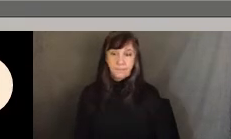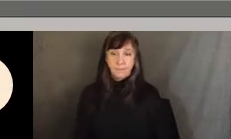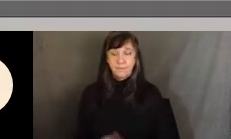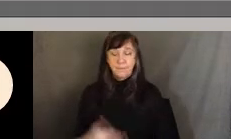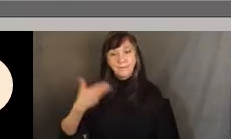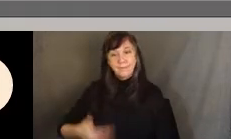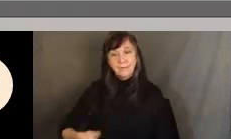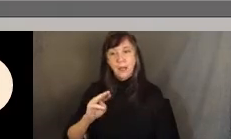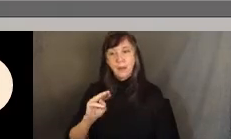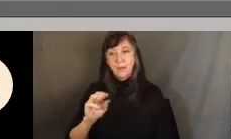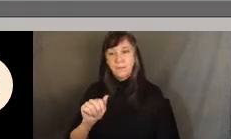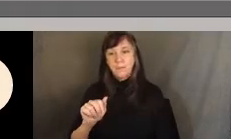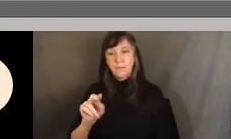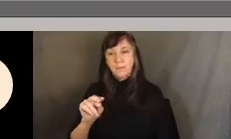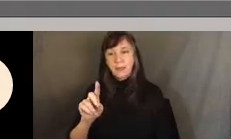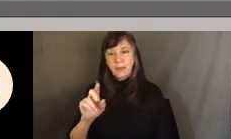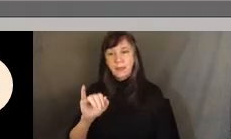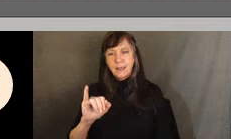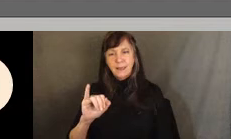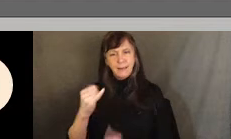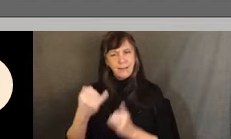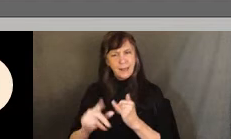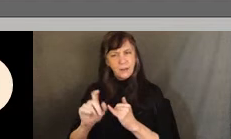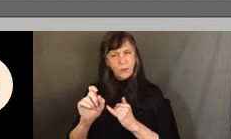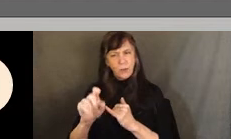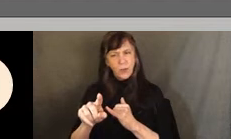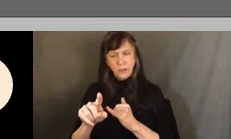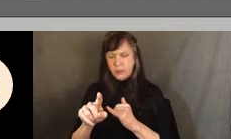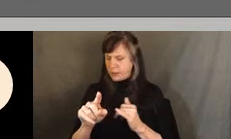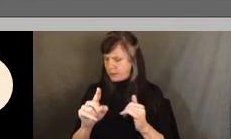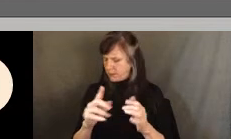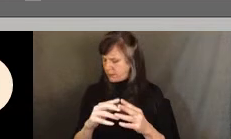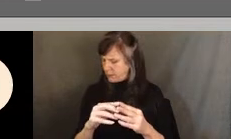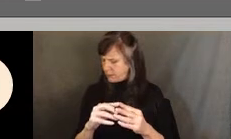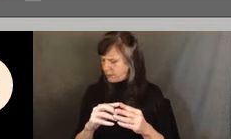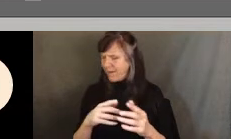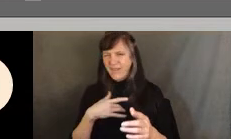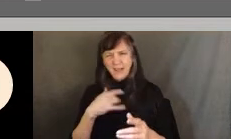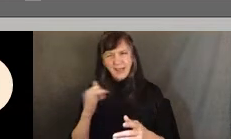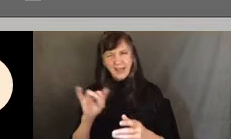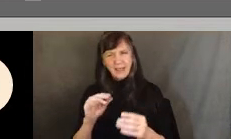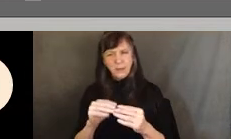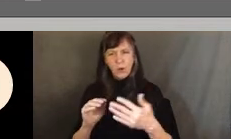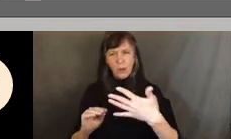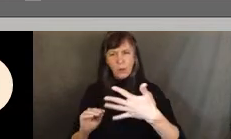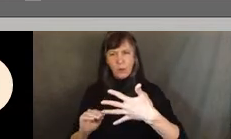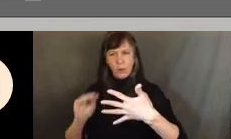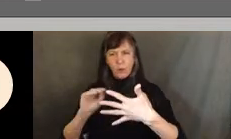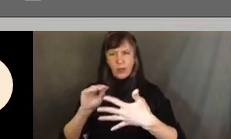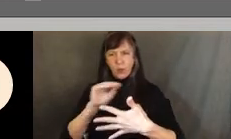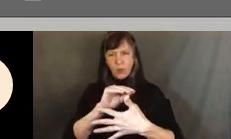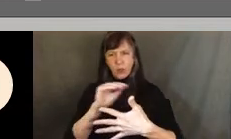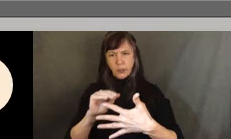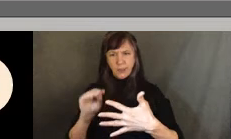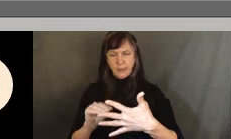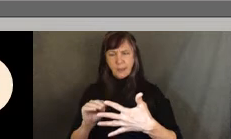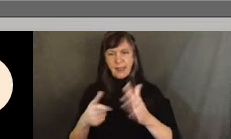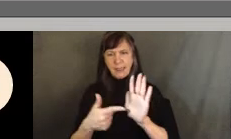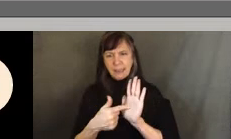So this is Mandy. I think the last one is really about prioritizing and